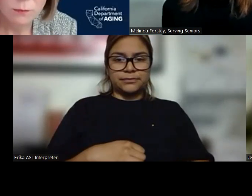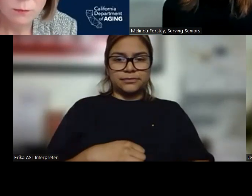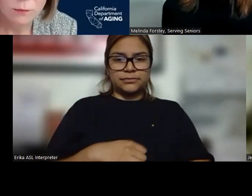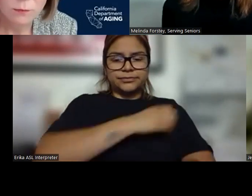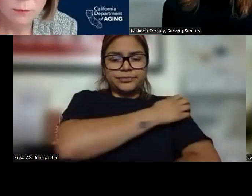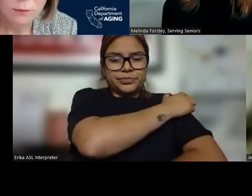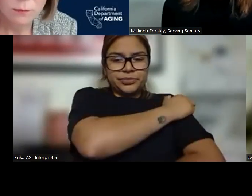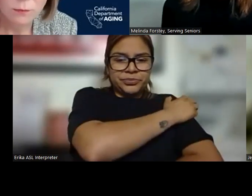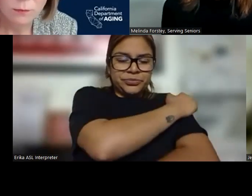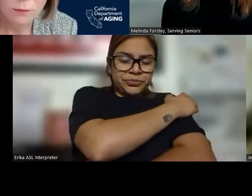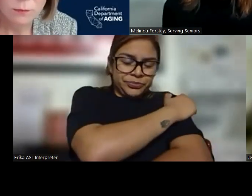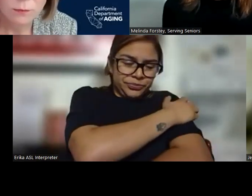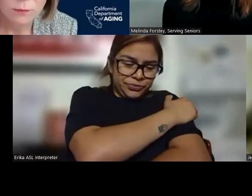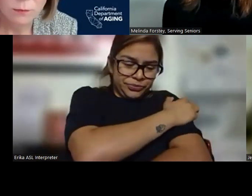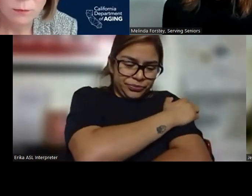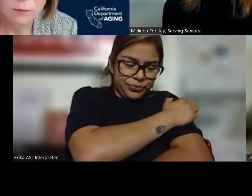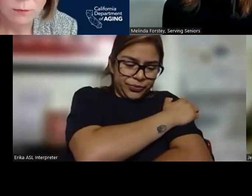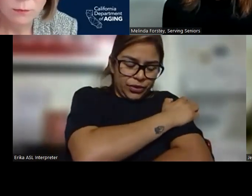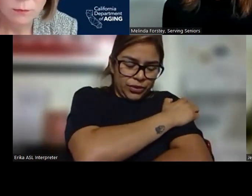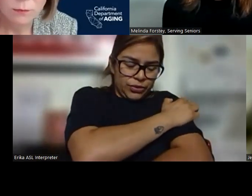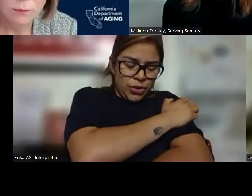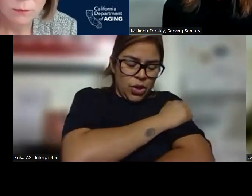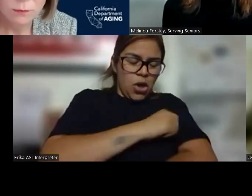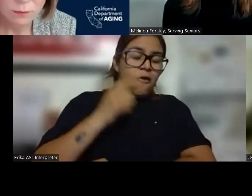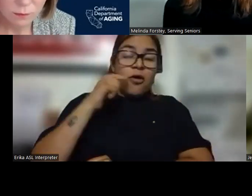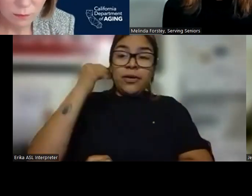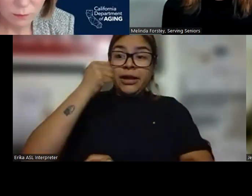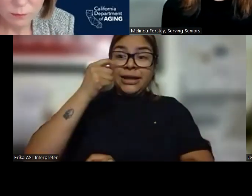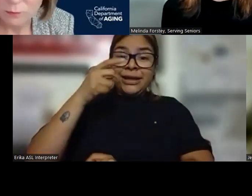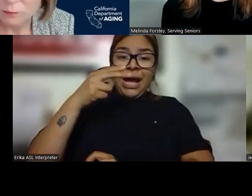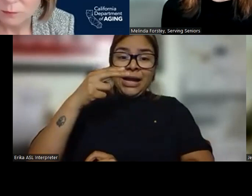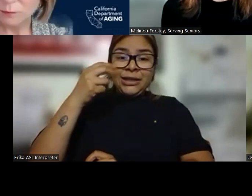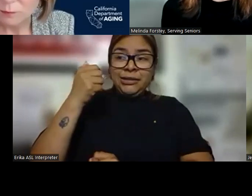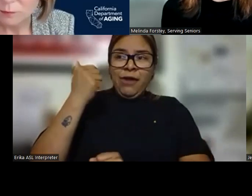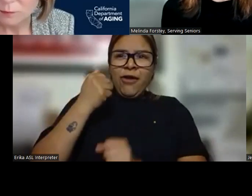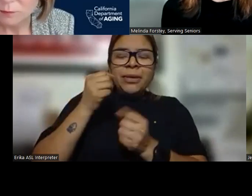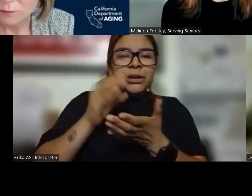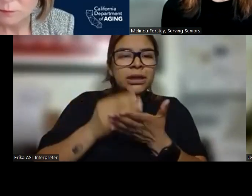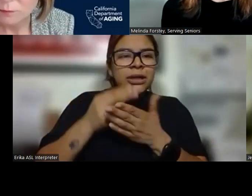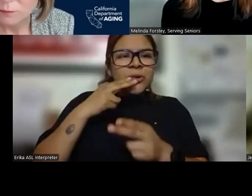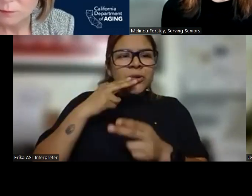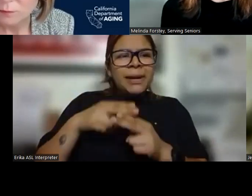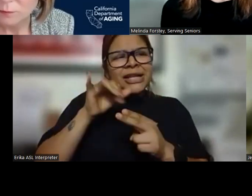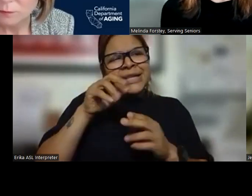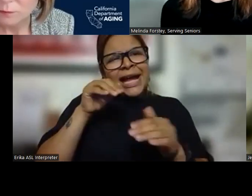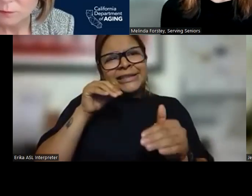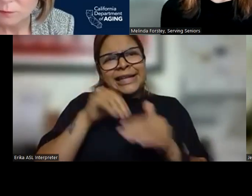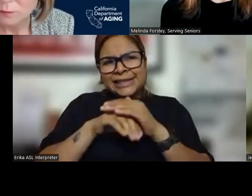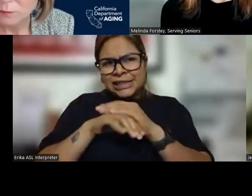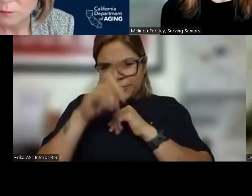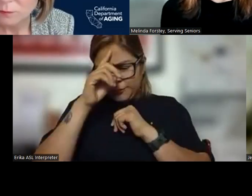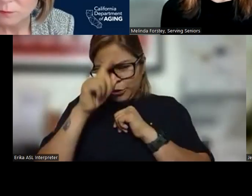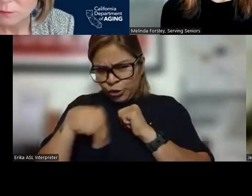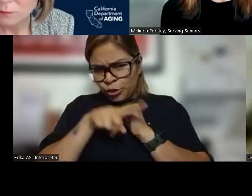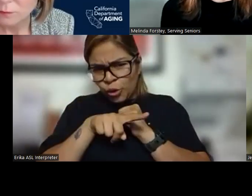And the funding that Susan mentioned for housing, is that available or accessible to your